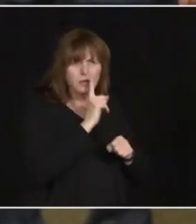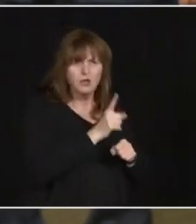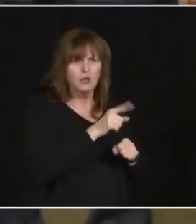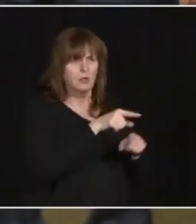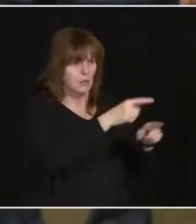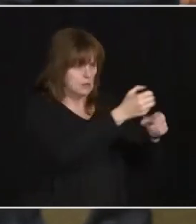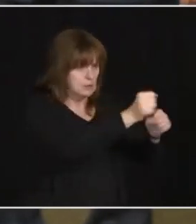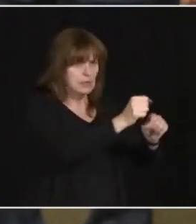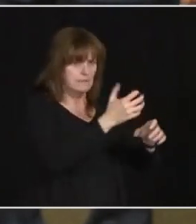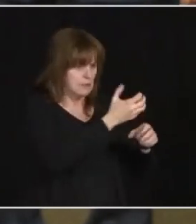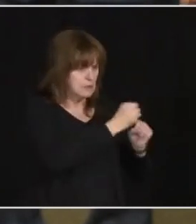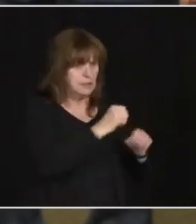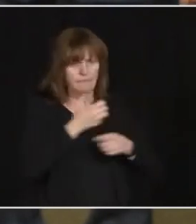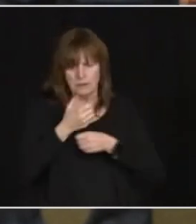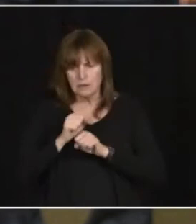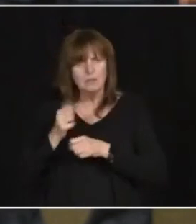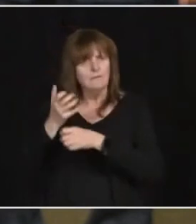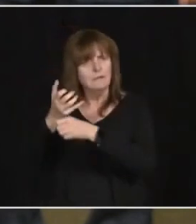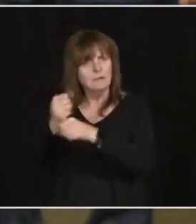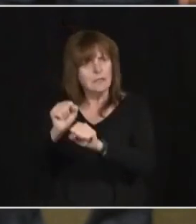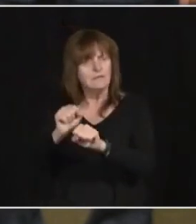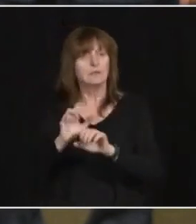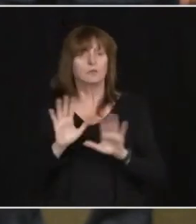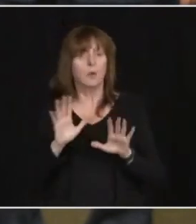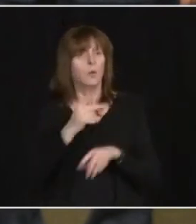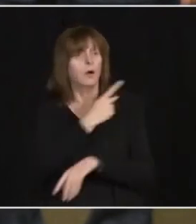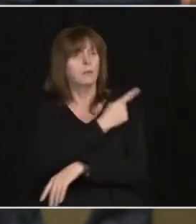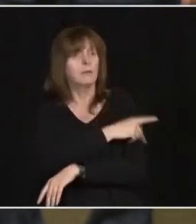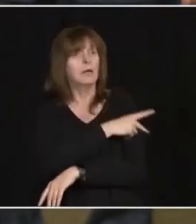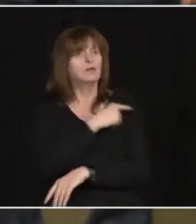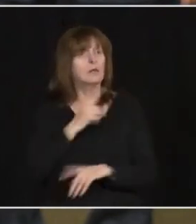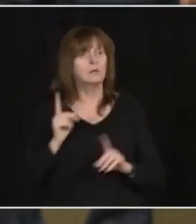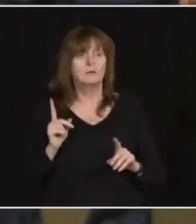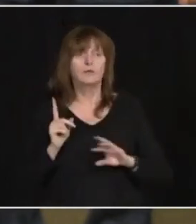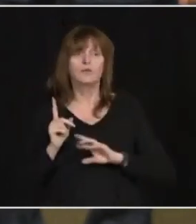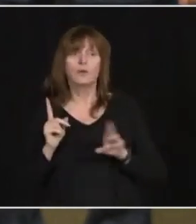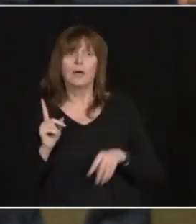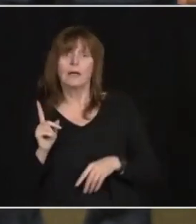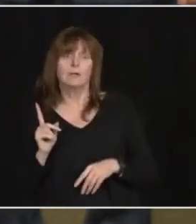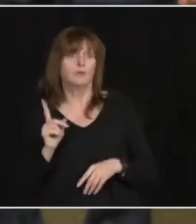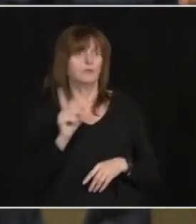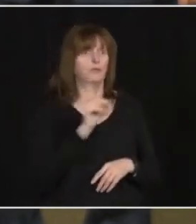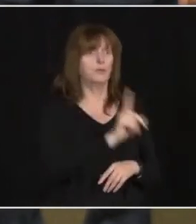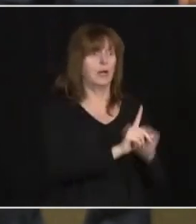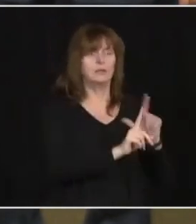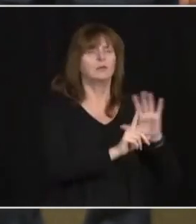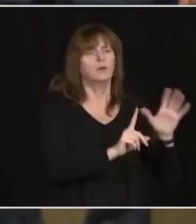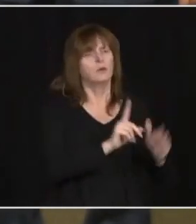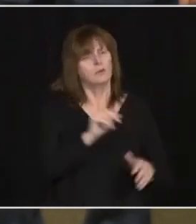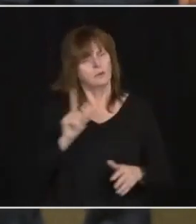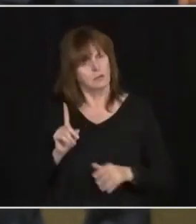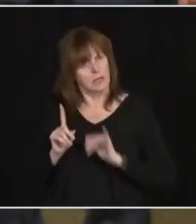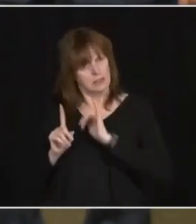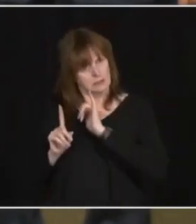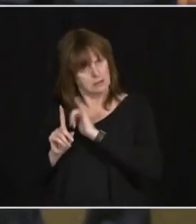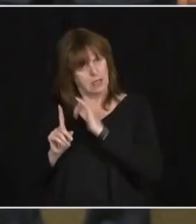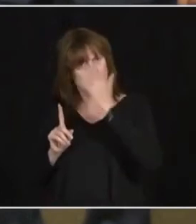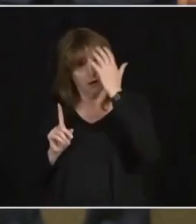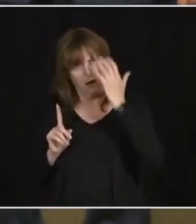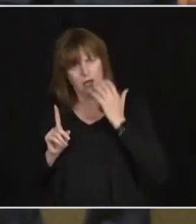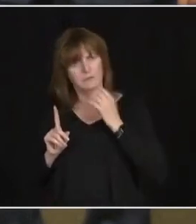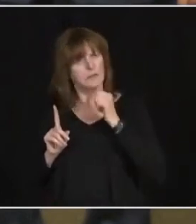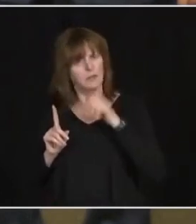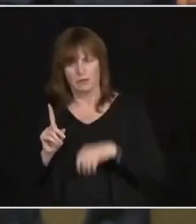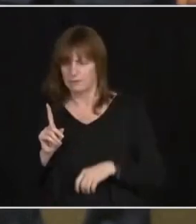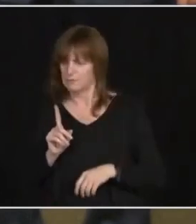and so those patients will remain in hospital if they need to be in hospital rather than being transferred to